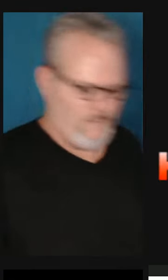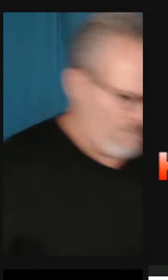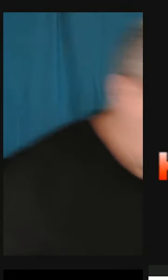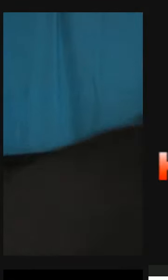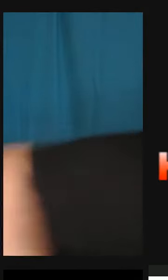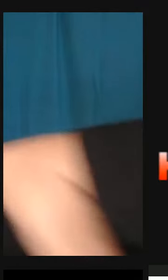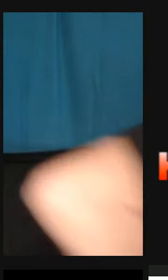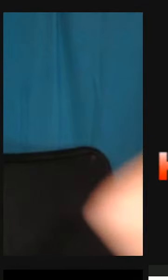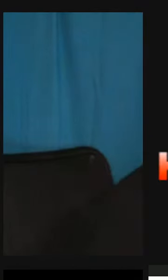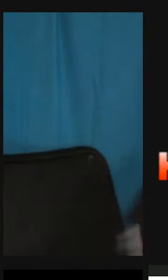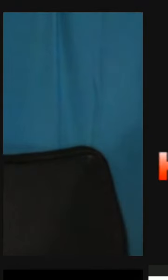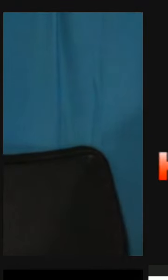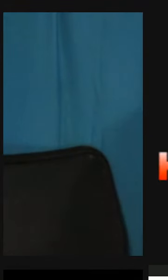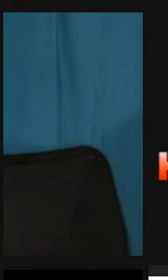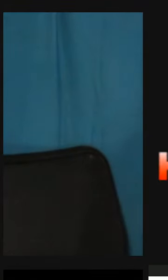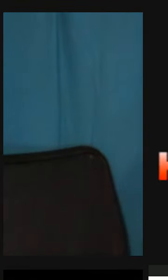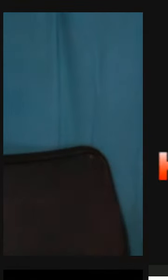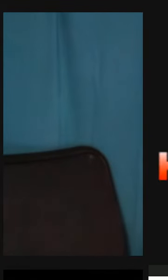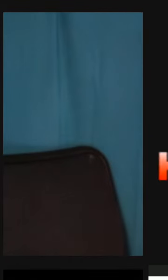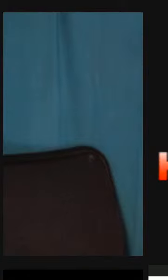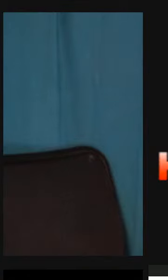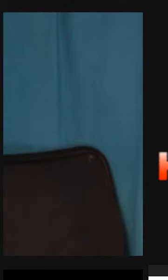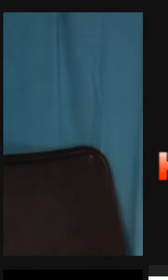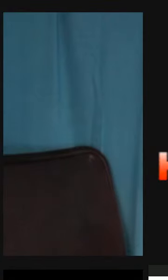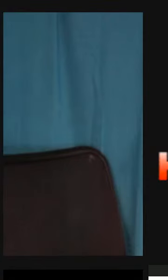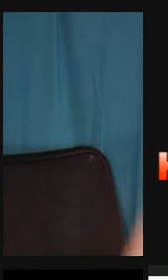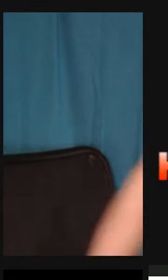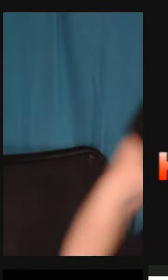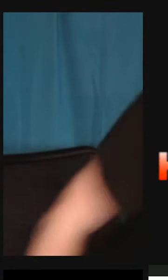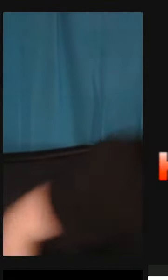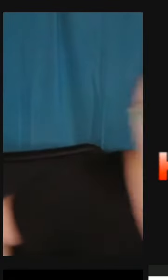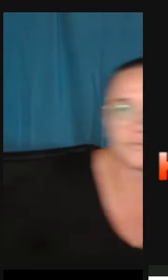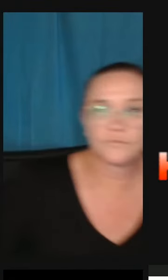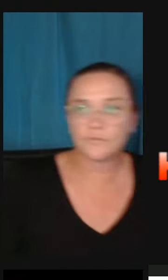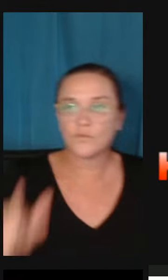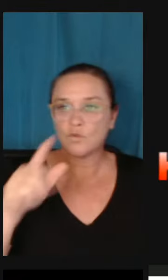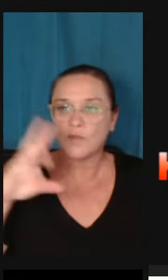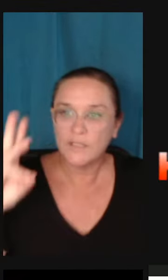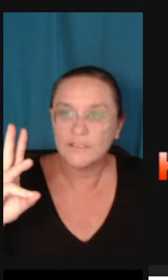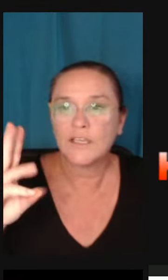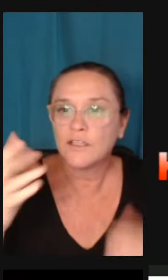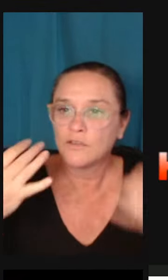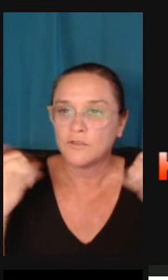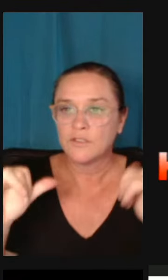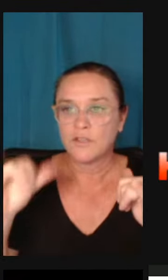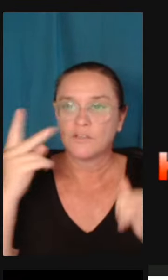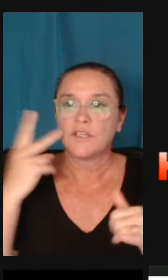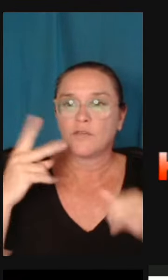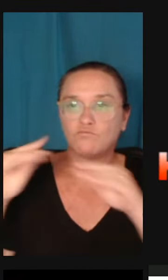reworked and swirled back around. So you see it's still here drifting,